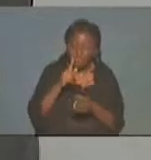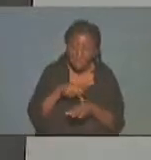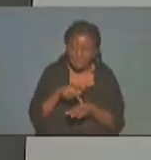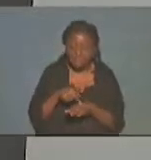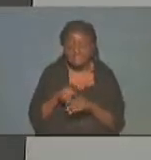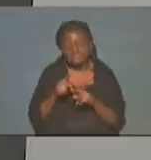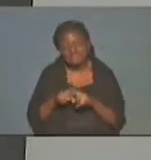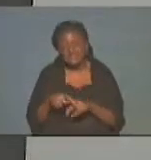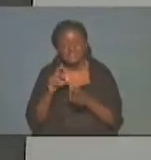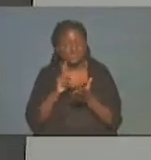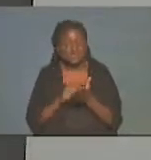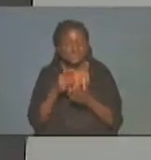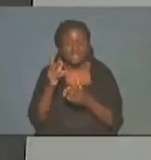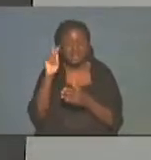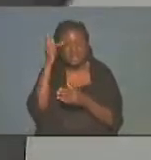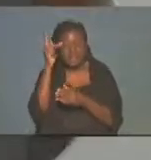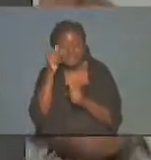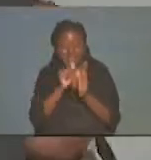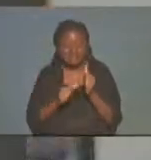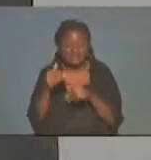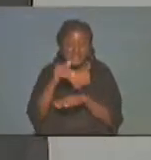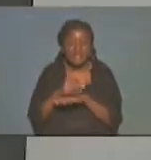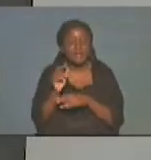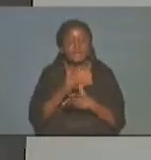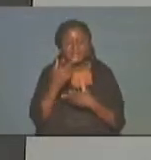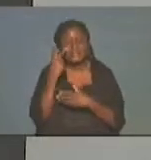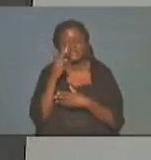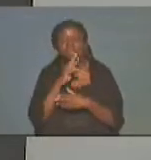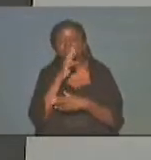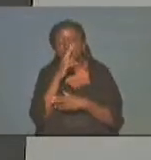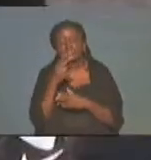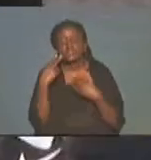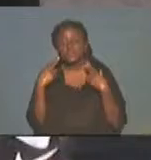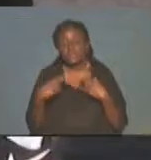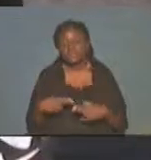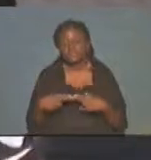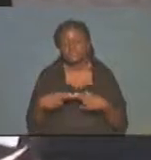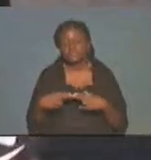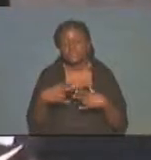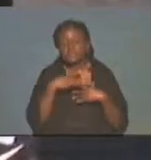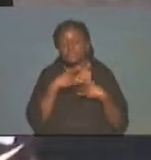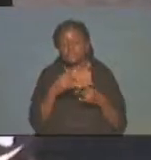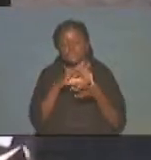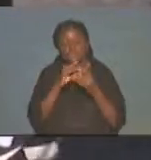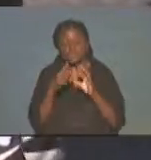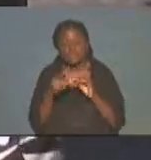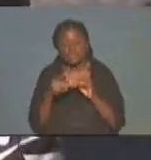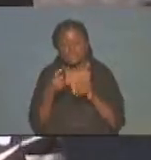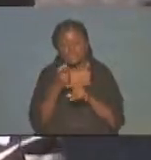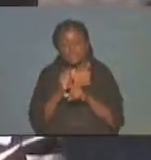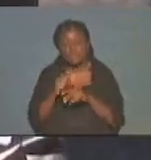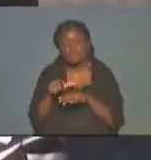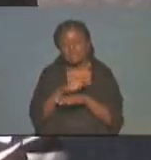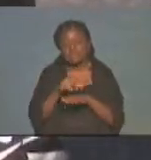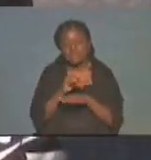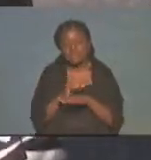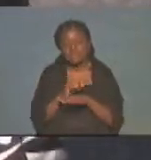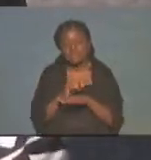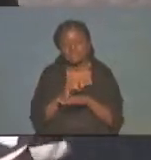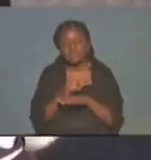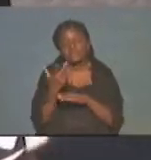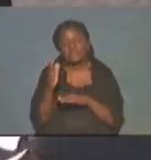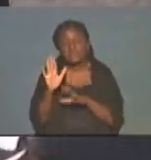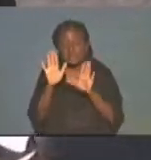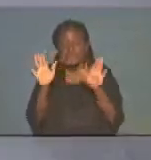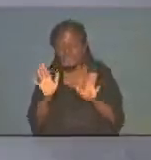That hasn't been that. I want to see a real human interest story from Long Island. Well, if your Sunday joyride took you through East Street